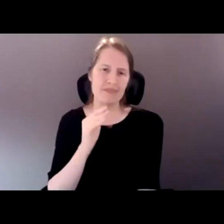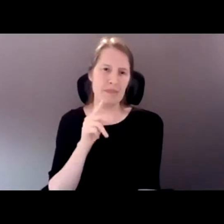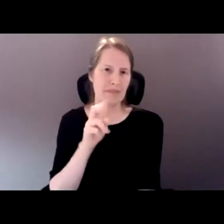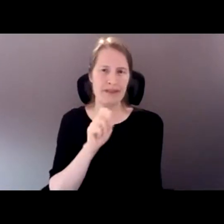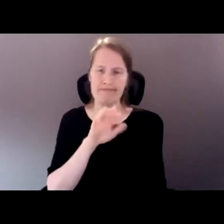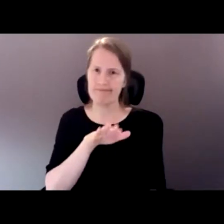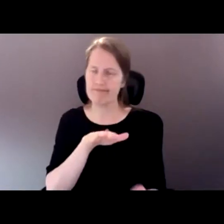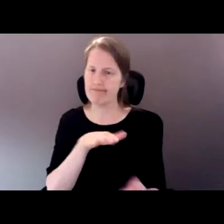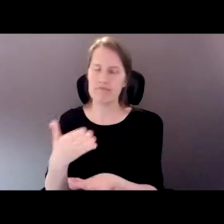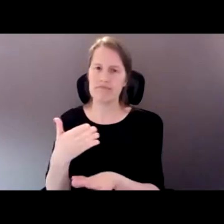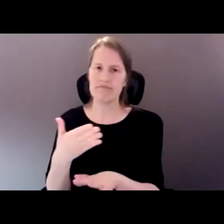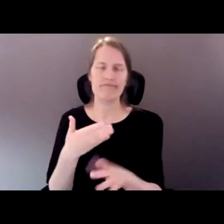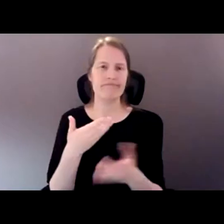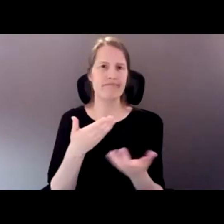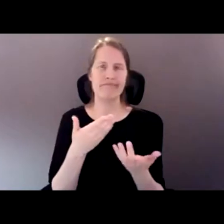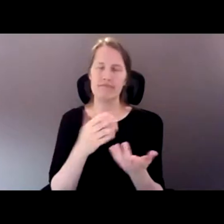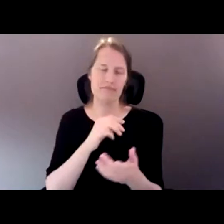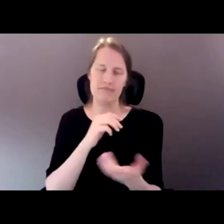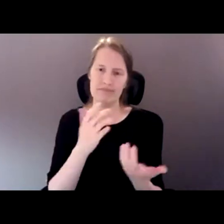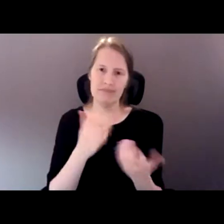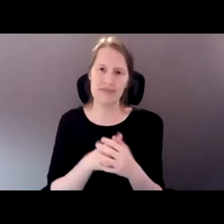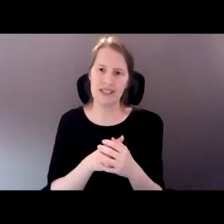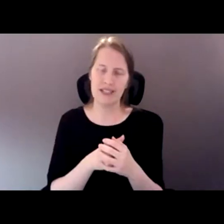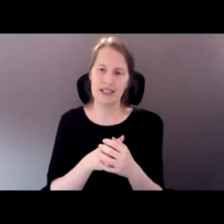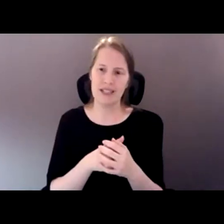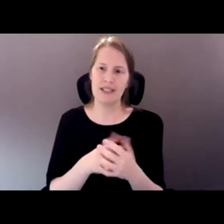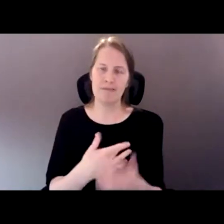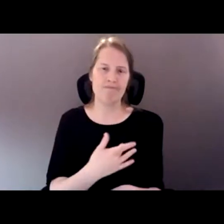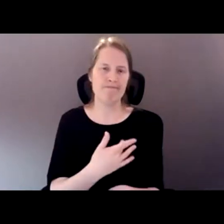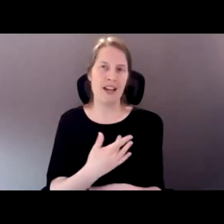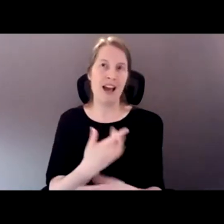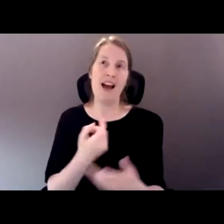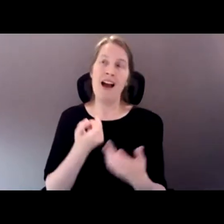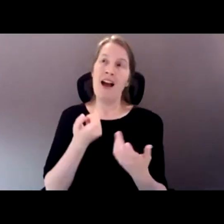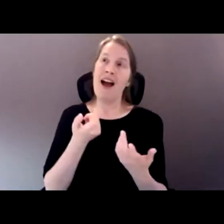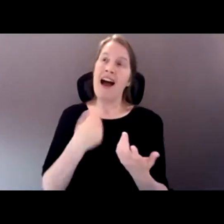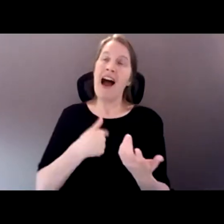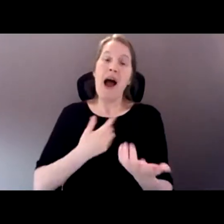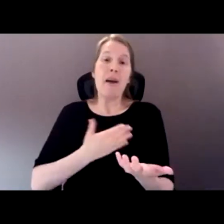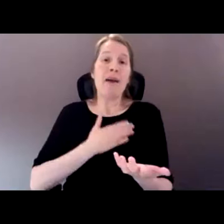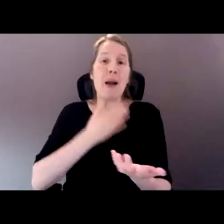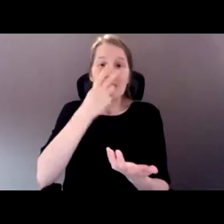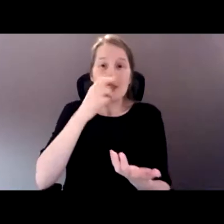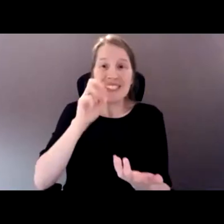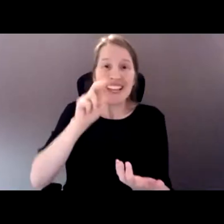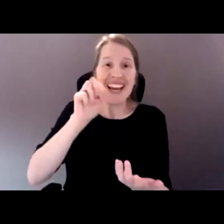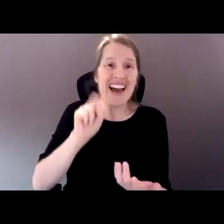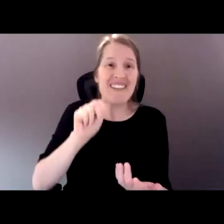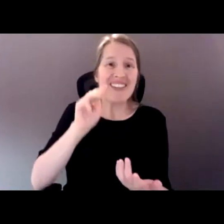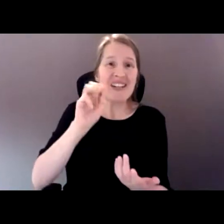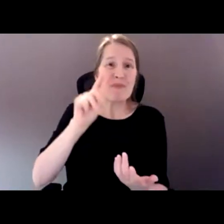untimely passing. It actually gives me pleasure and warmth to see Evan Morton in the